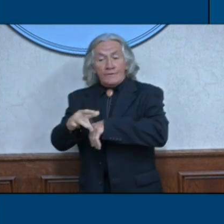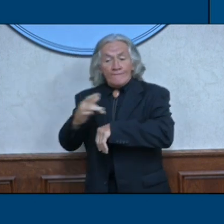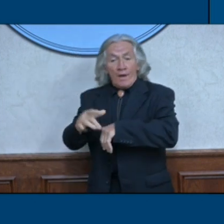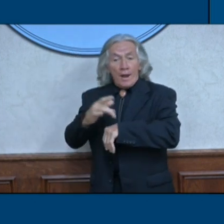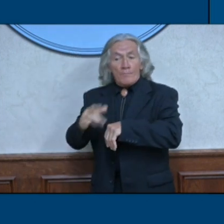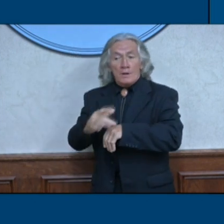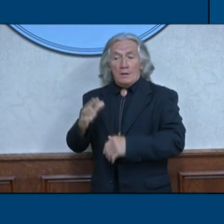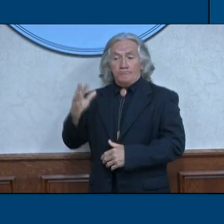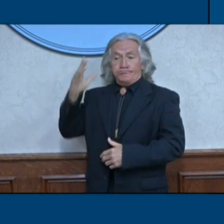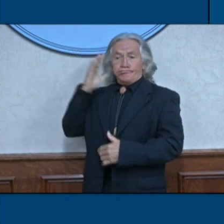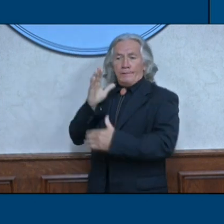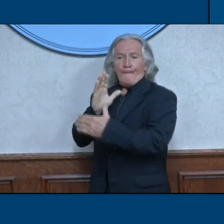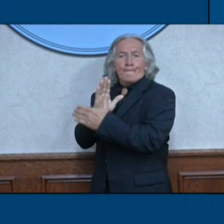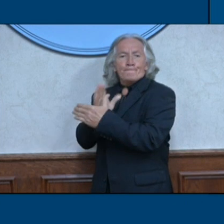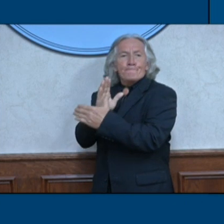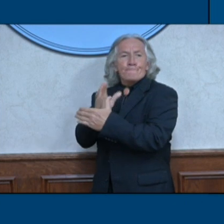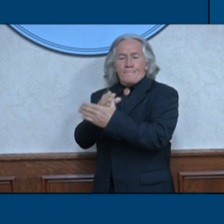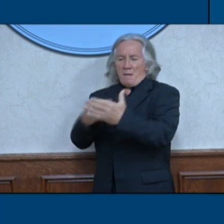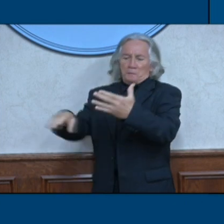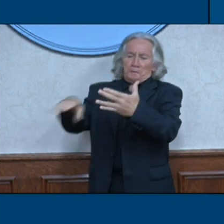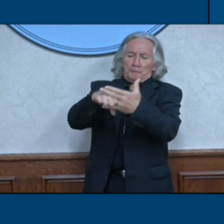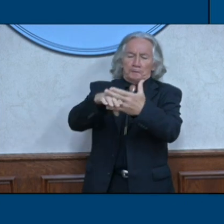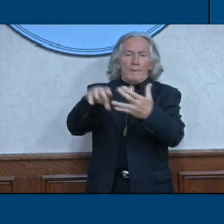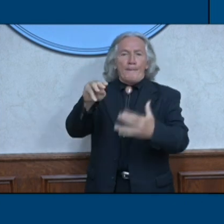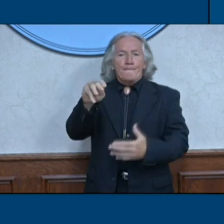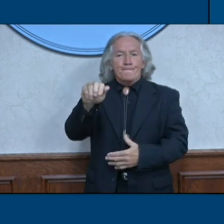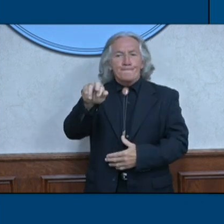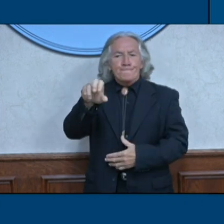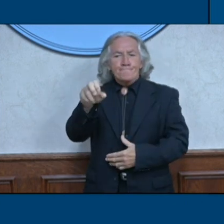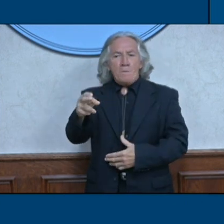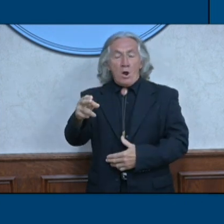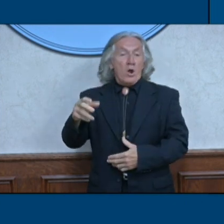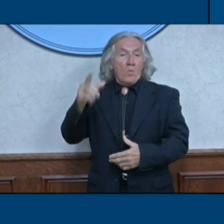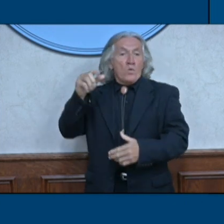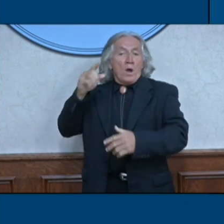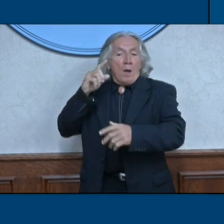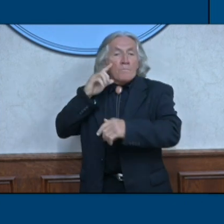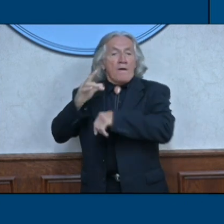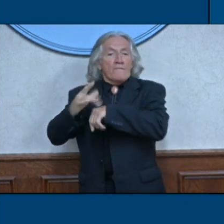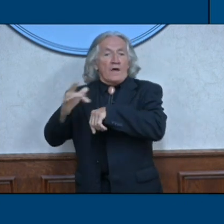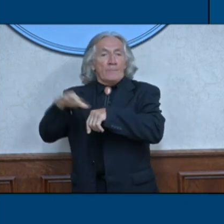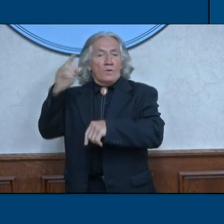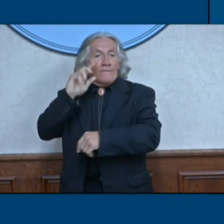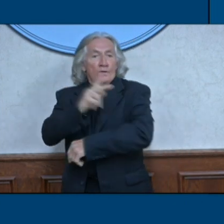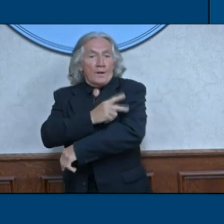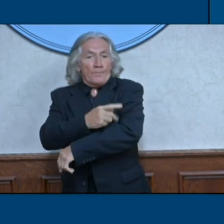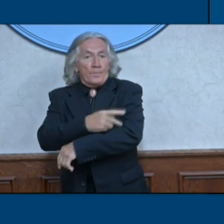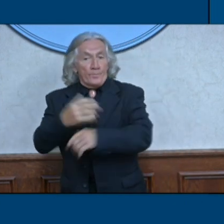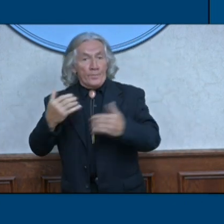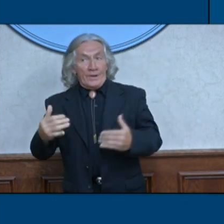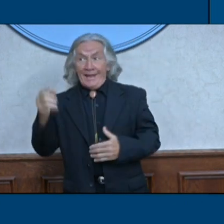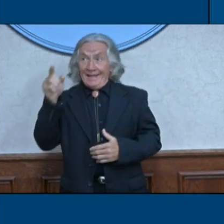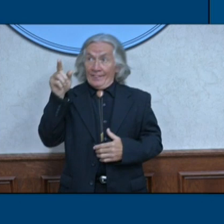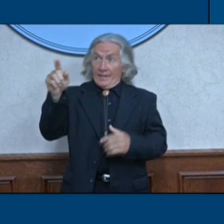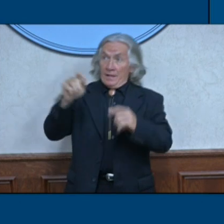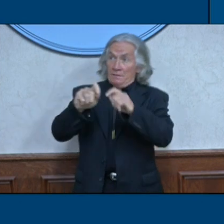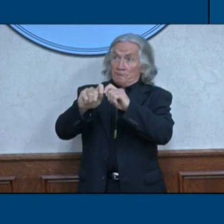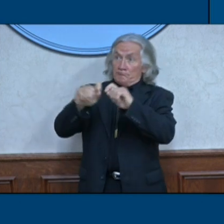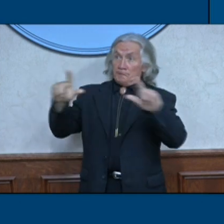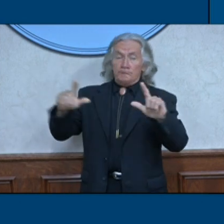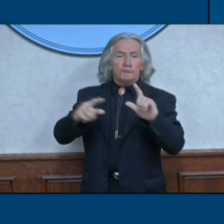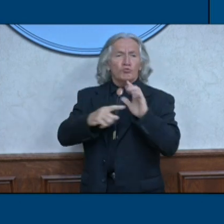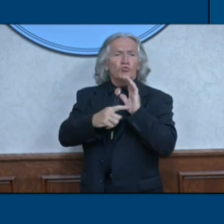available back in mid-March that could be available for COVID patients. This represents